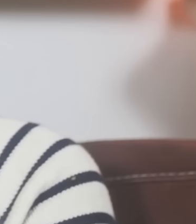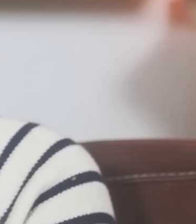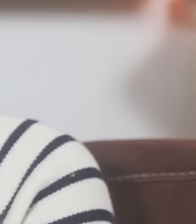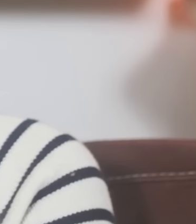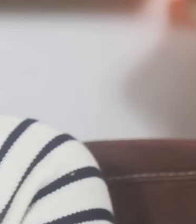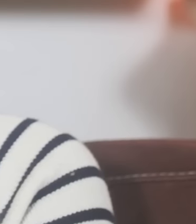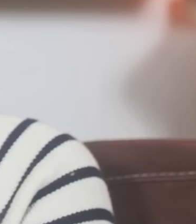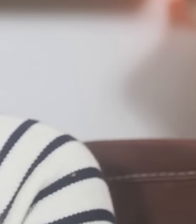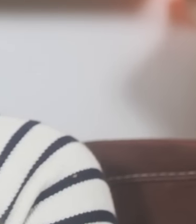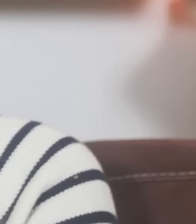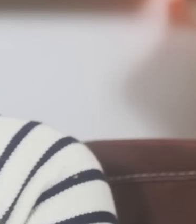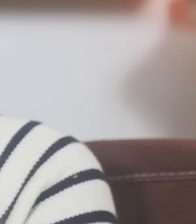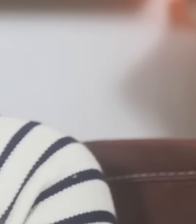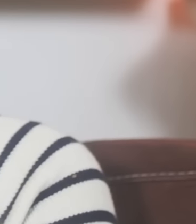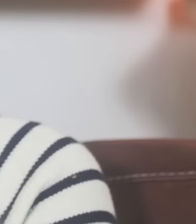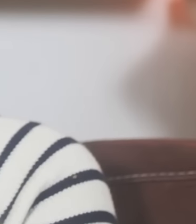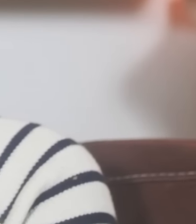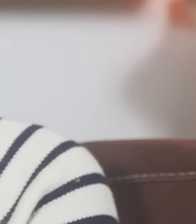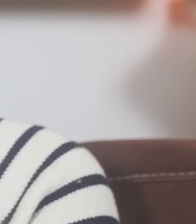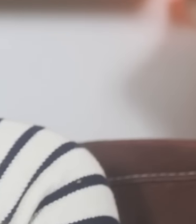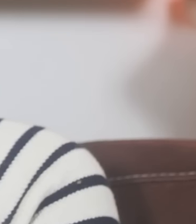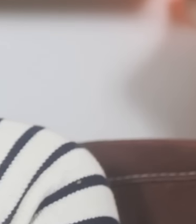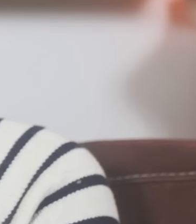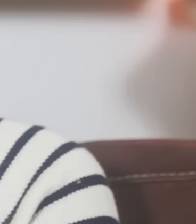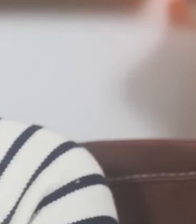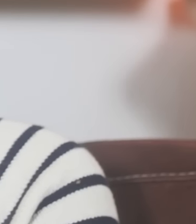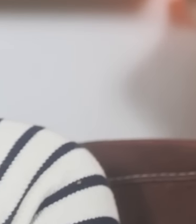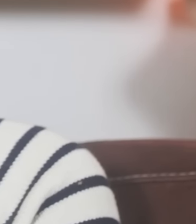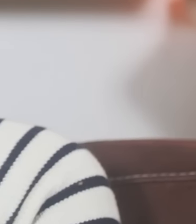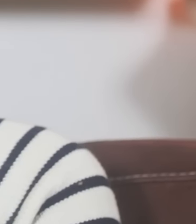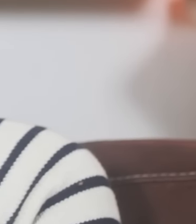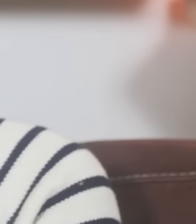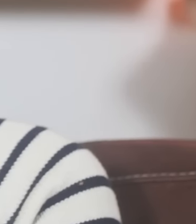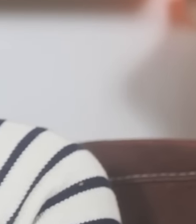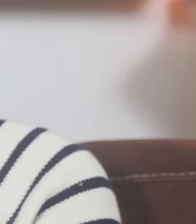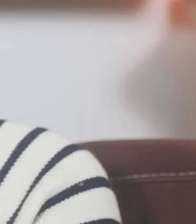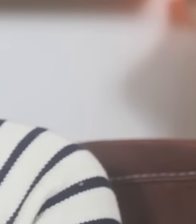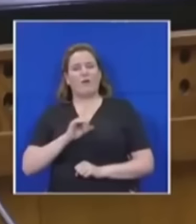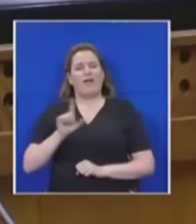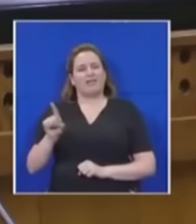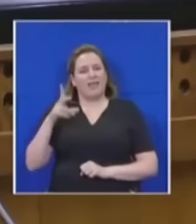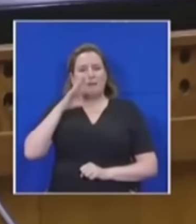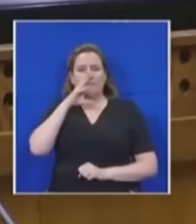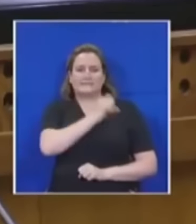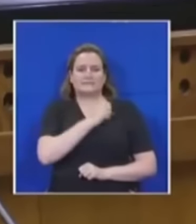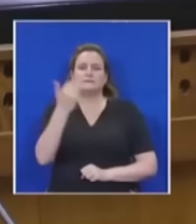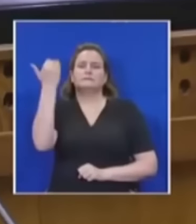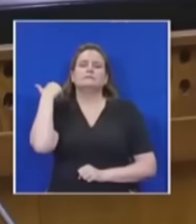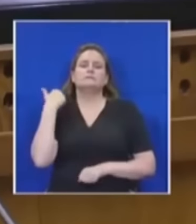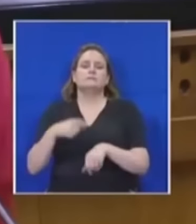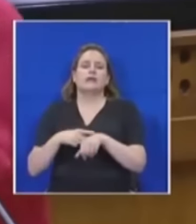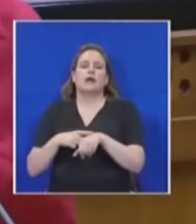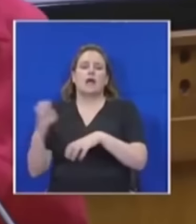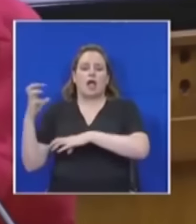the same policies that the ANC wants, the same policies that the EFF wants. But we can talk